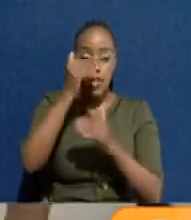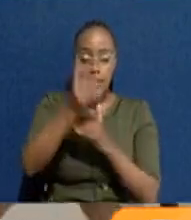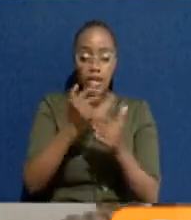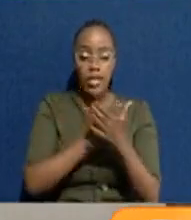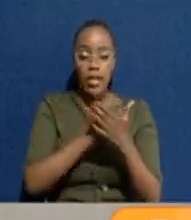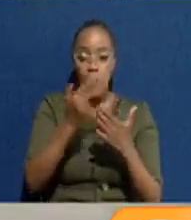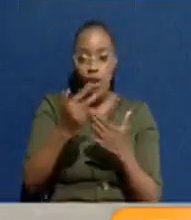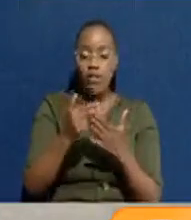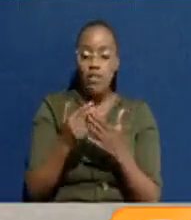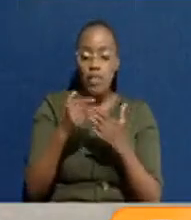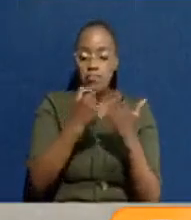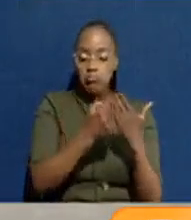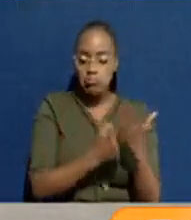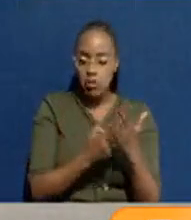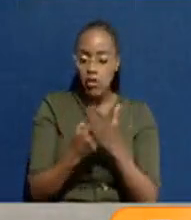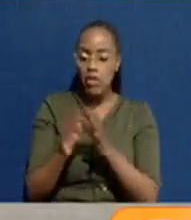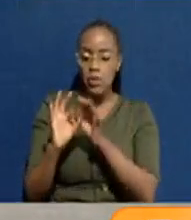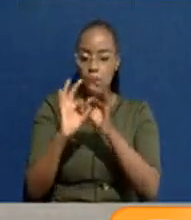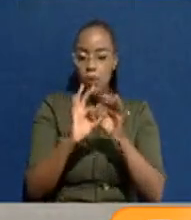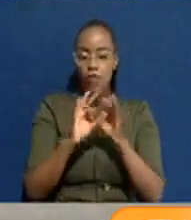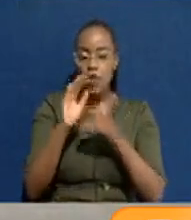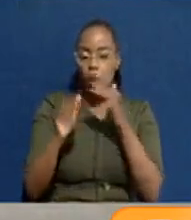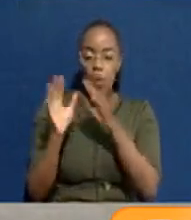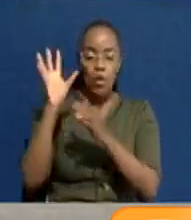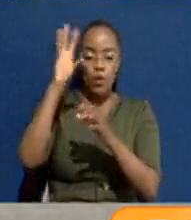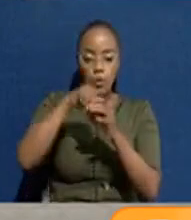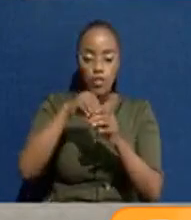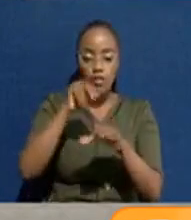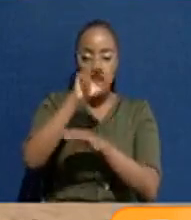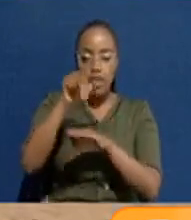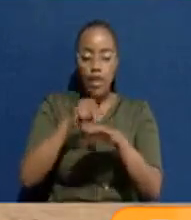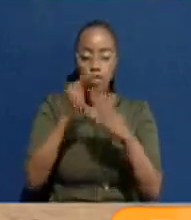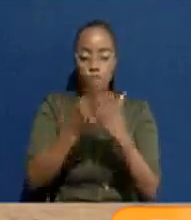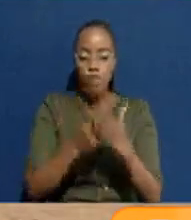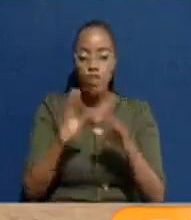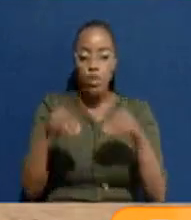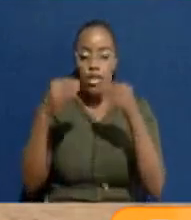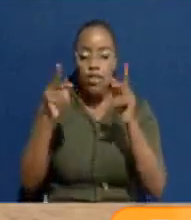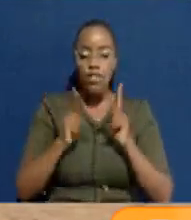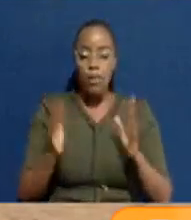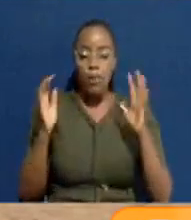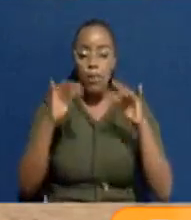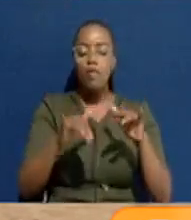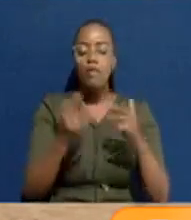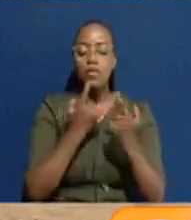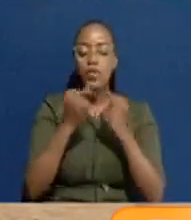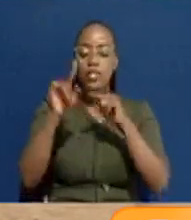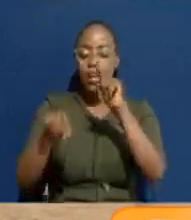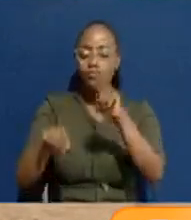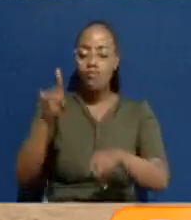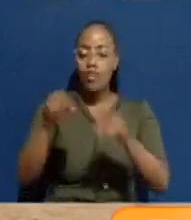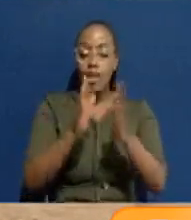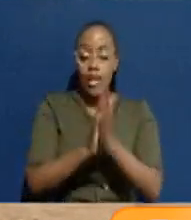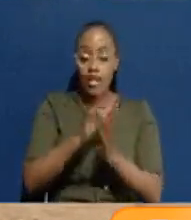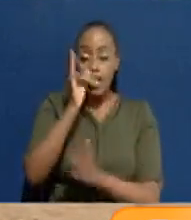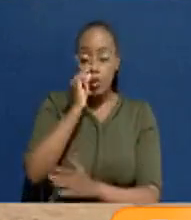will see mediators convene an all-inclusive national dialogue to give the people a forum to discuss their diversity and the future